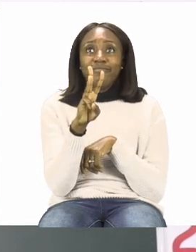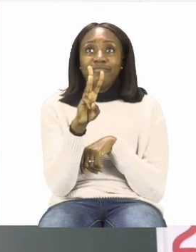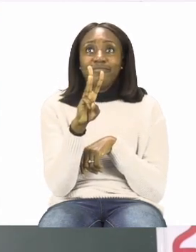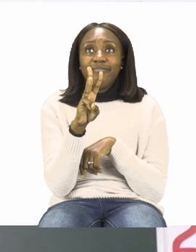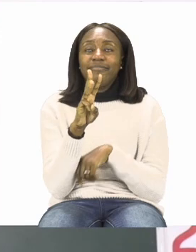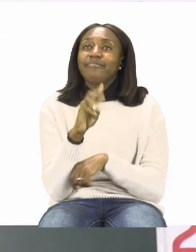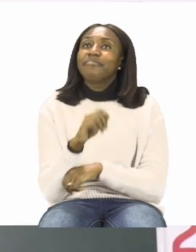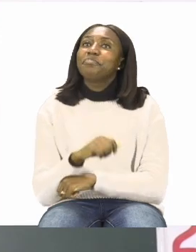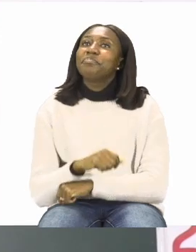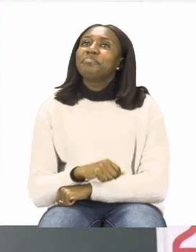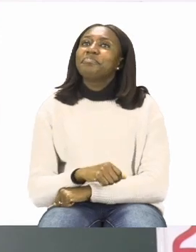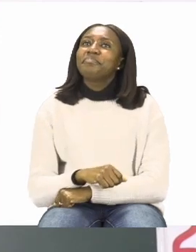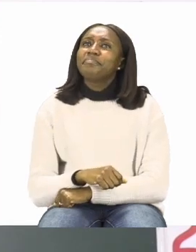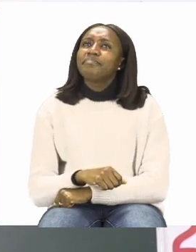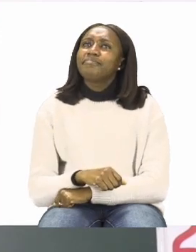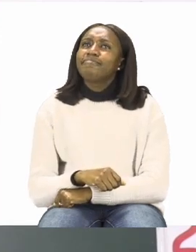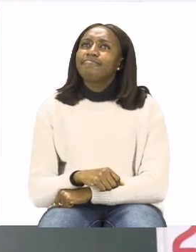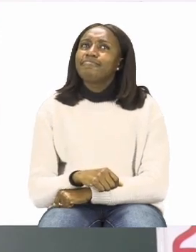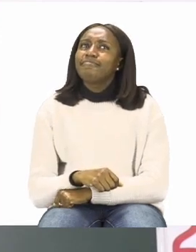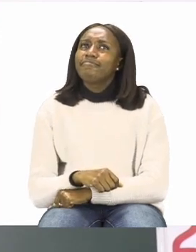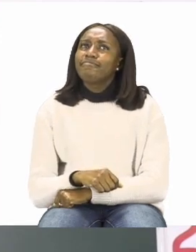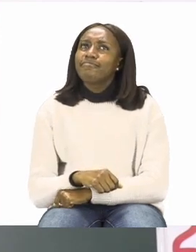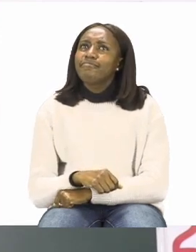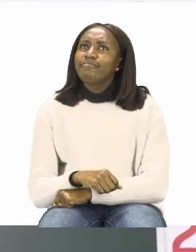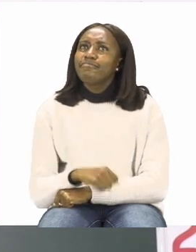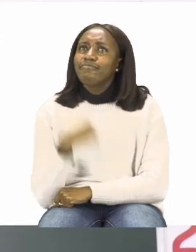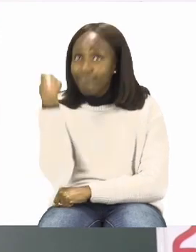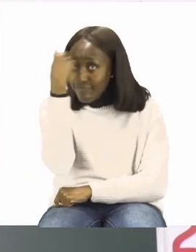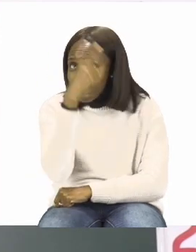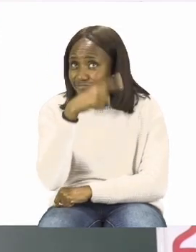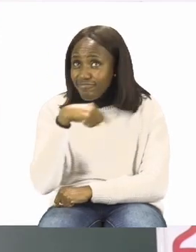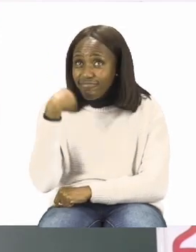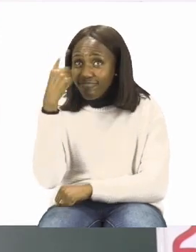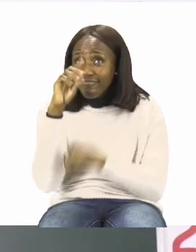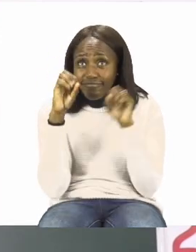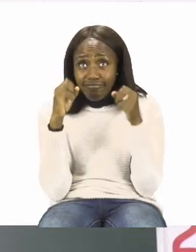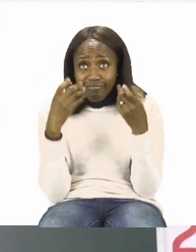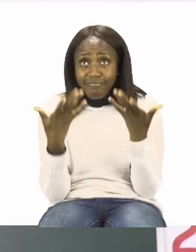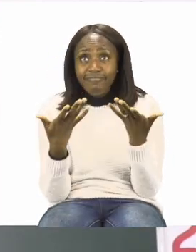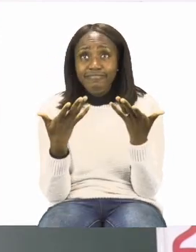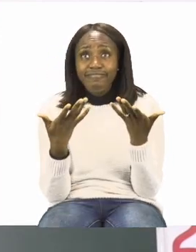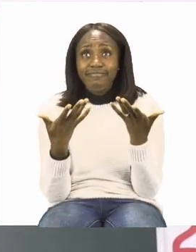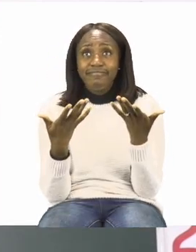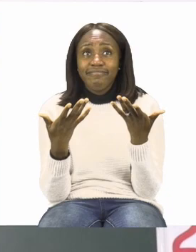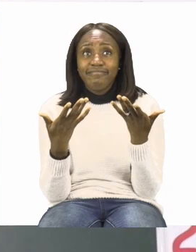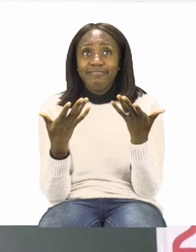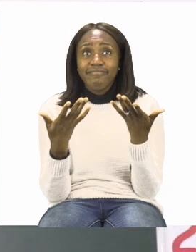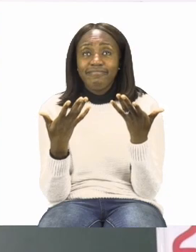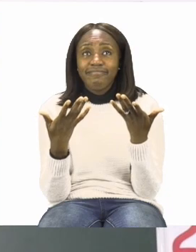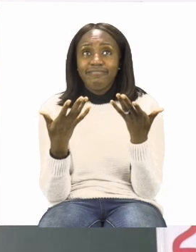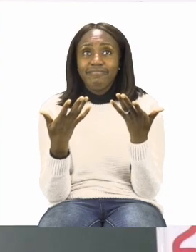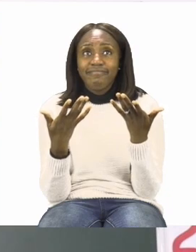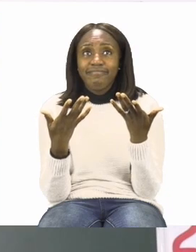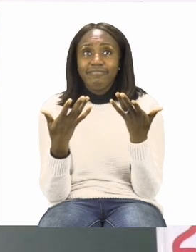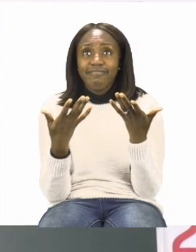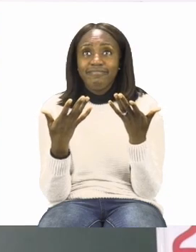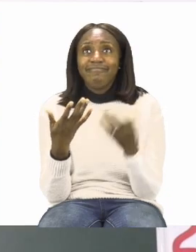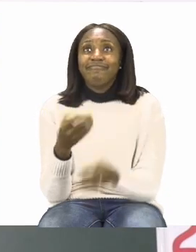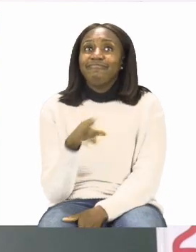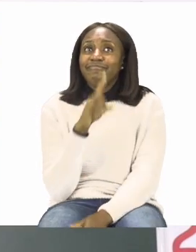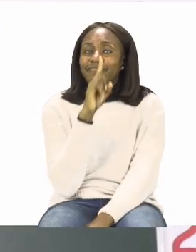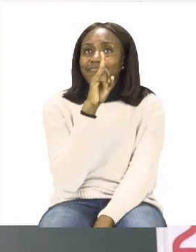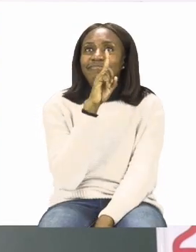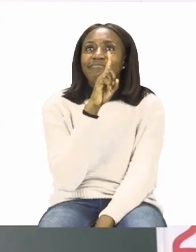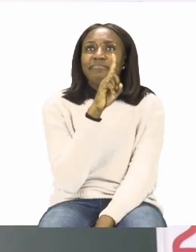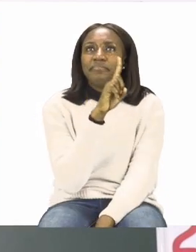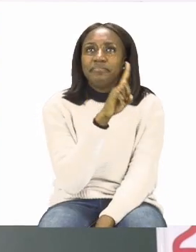3. Do we have any more faces? No, we don't. Let's count one more